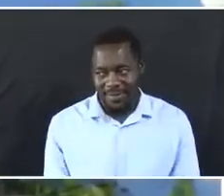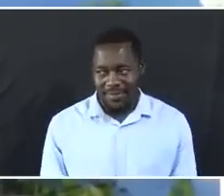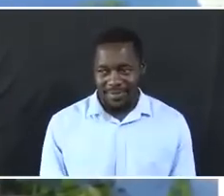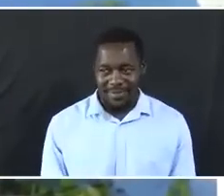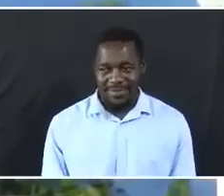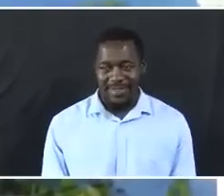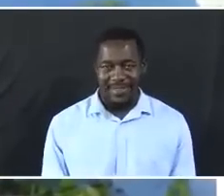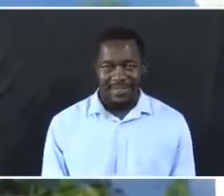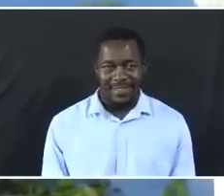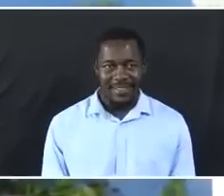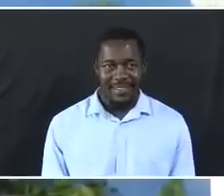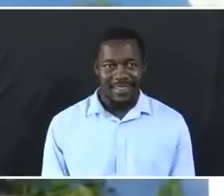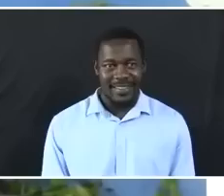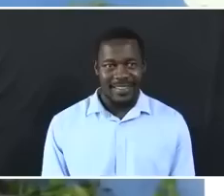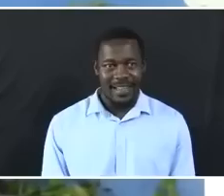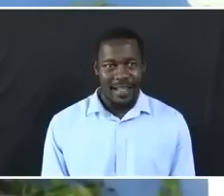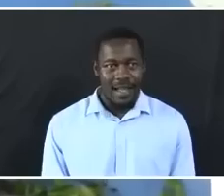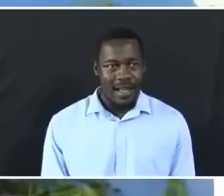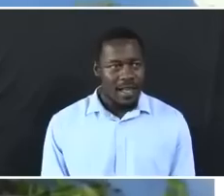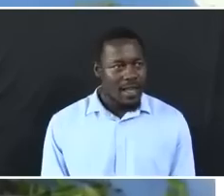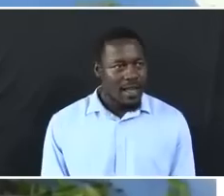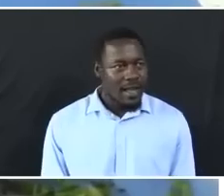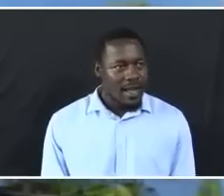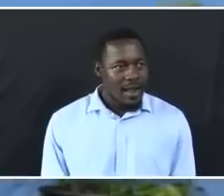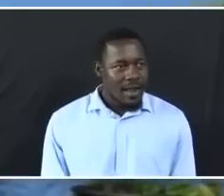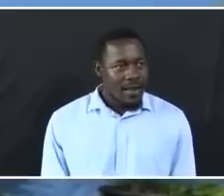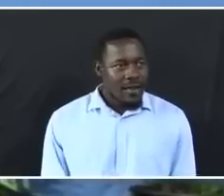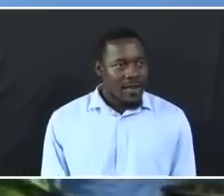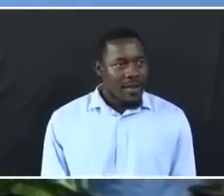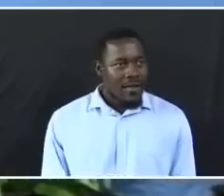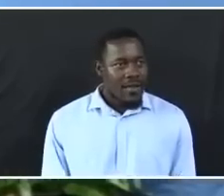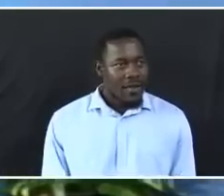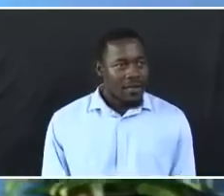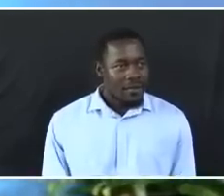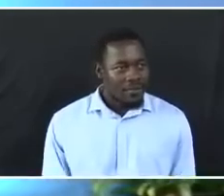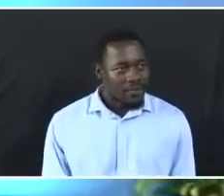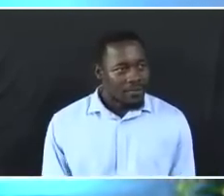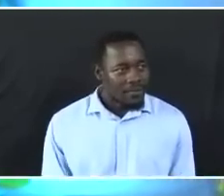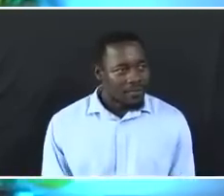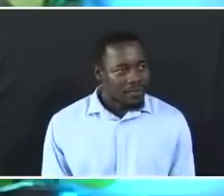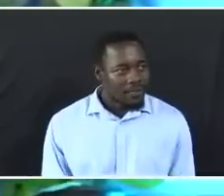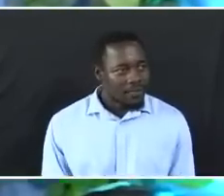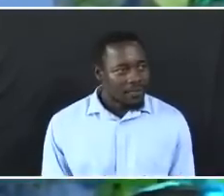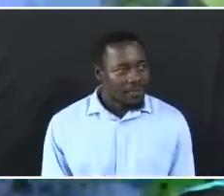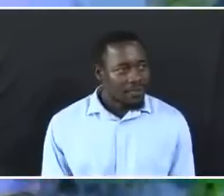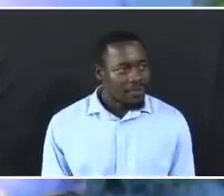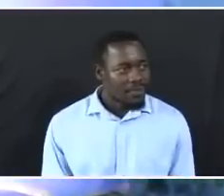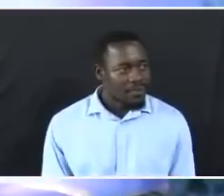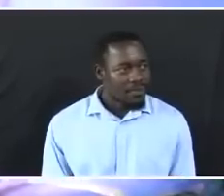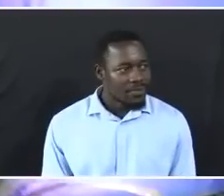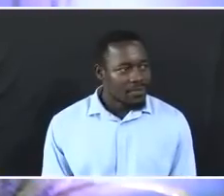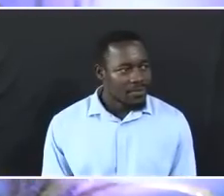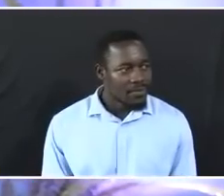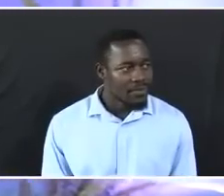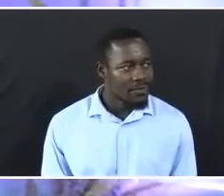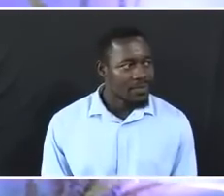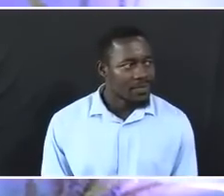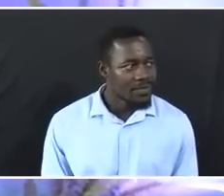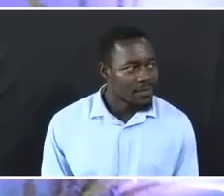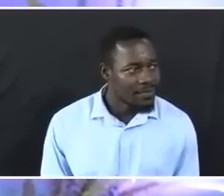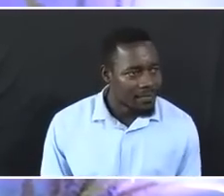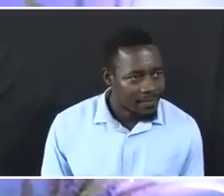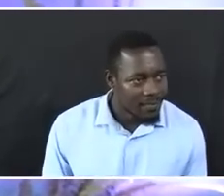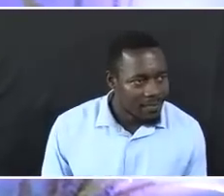Wale wameolewa. How do you sleep with a woman a whole night? And you have no idea.